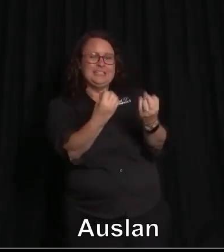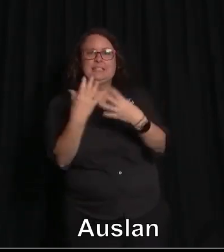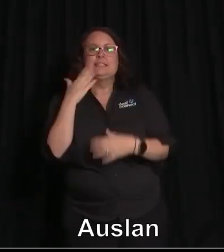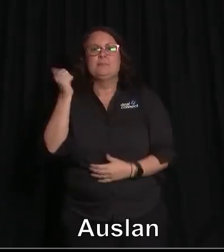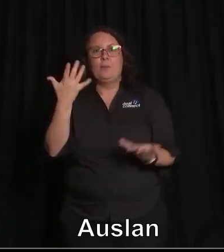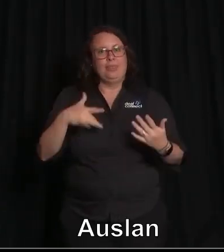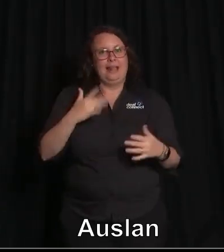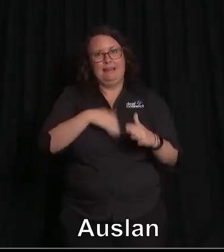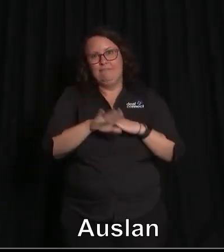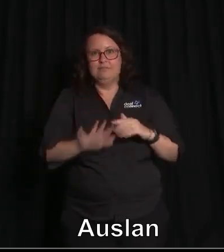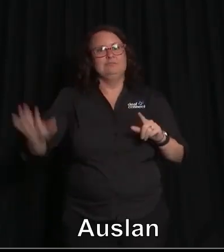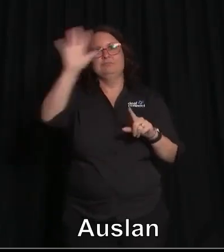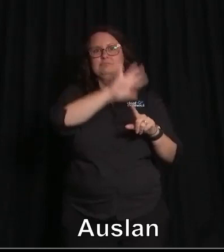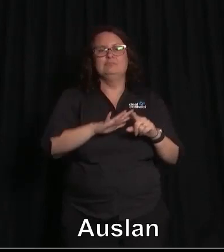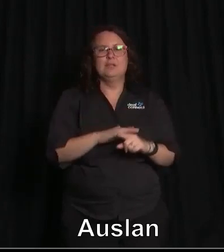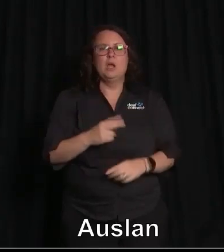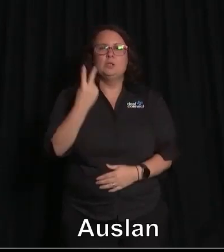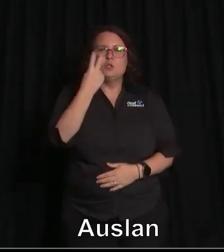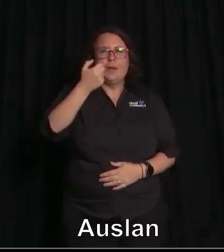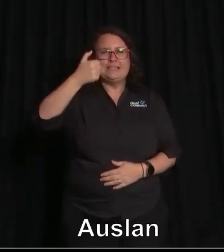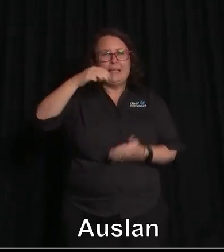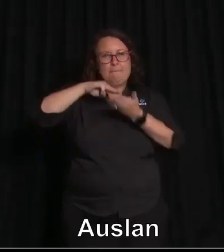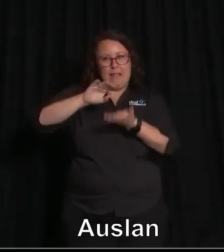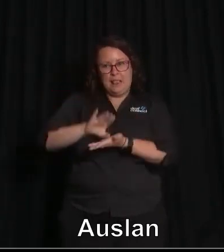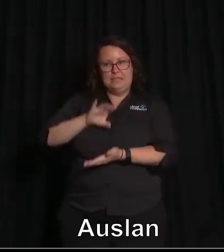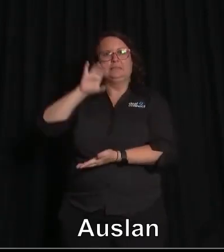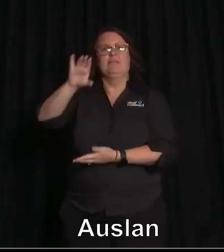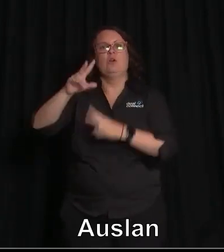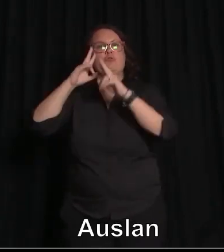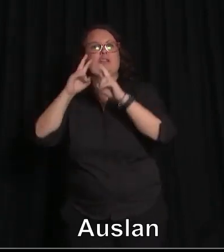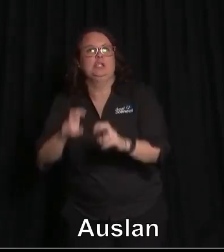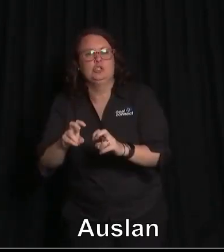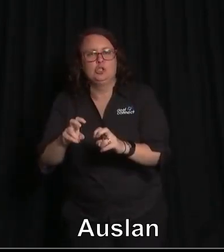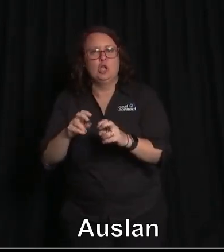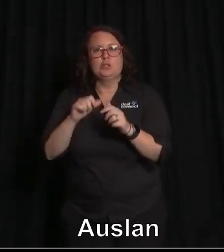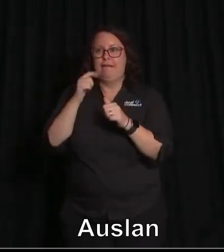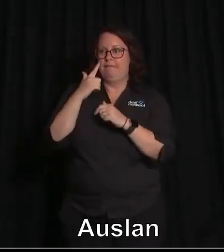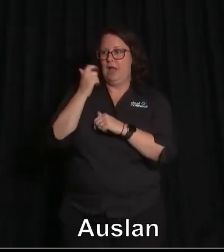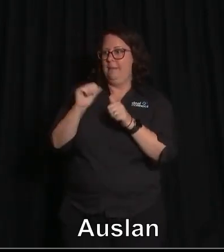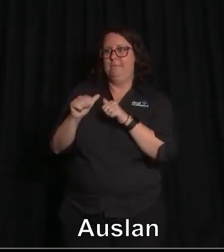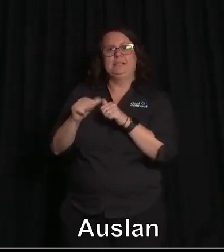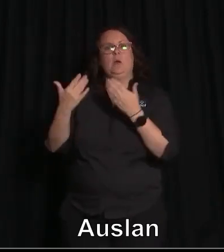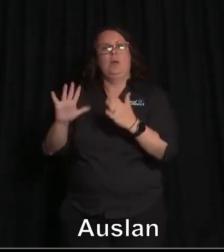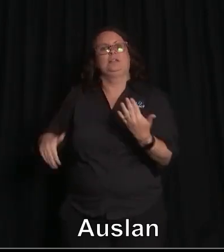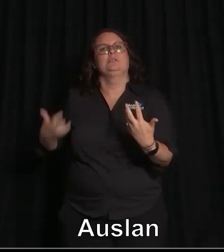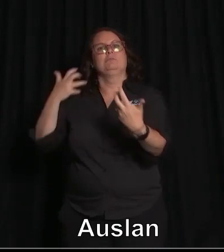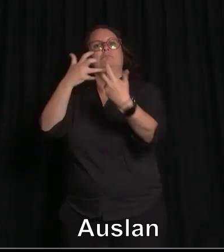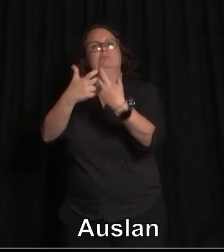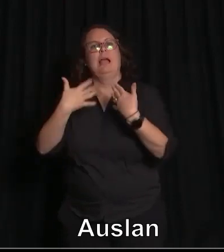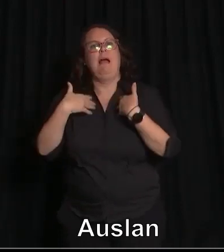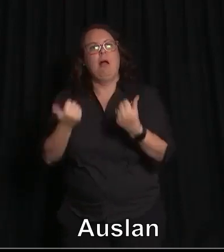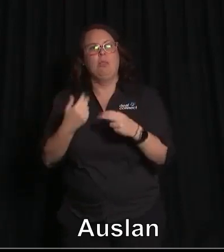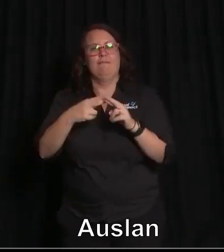live. 26 million for research to find new and better ways to deliver for LGBTI communities' health.